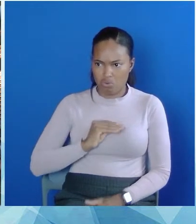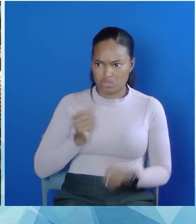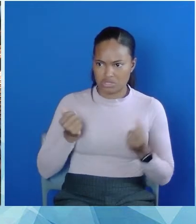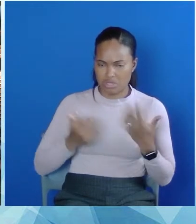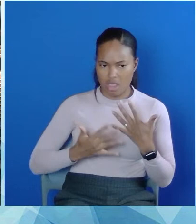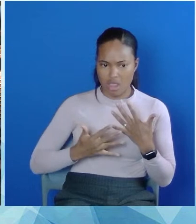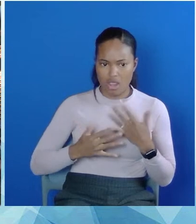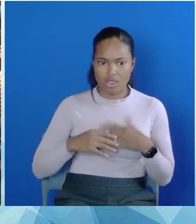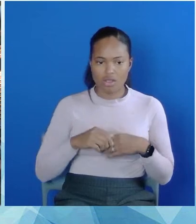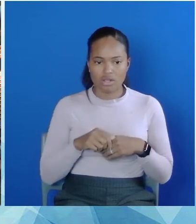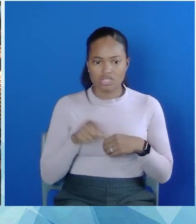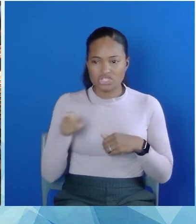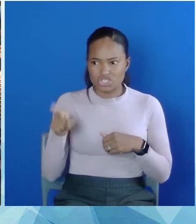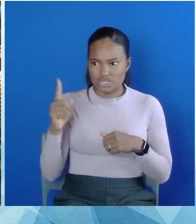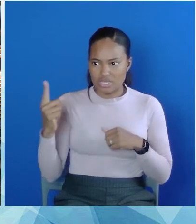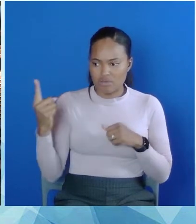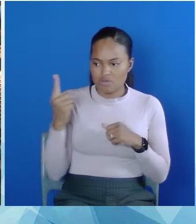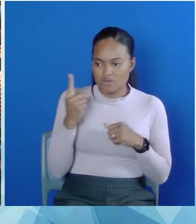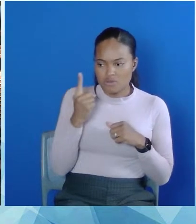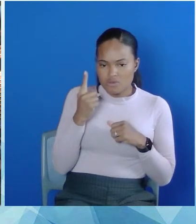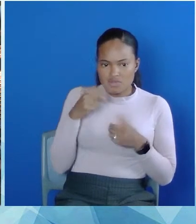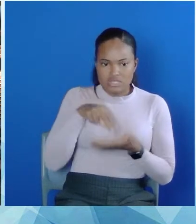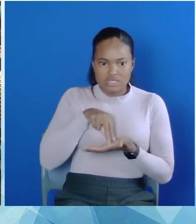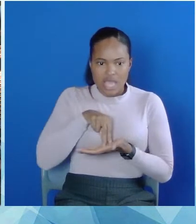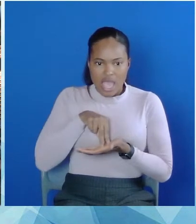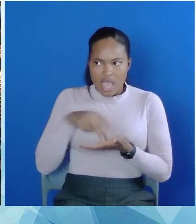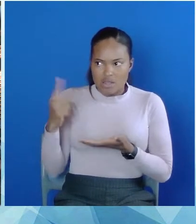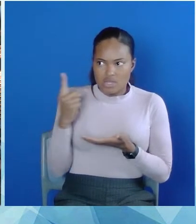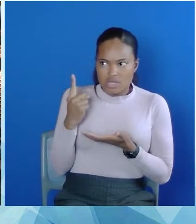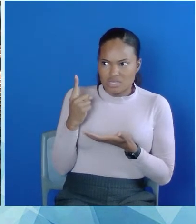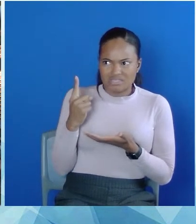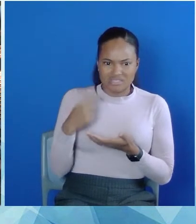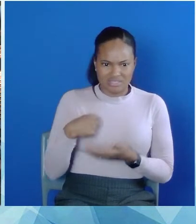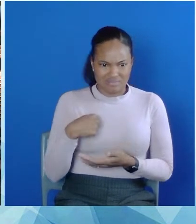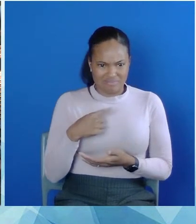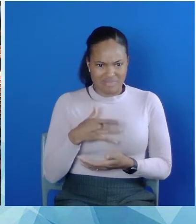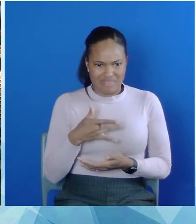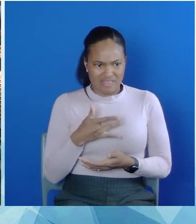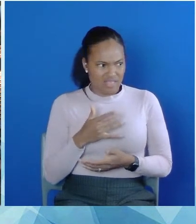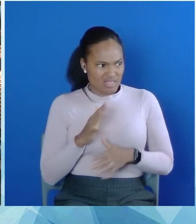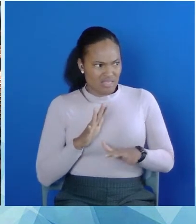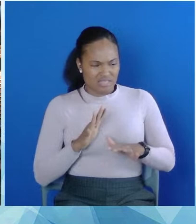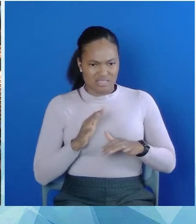She'll stand close by and make me feel unsafe at school.